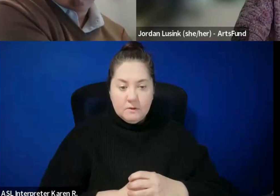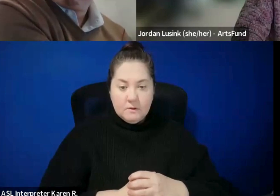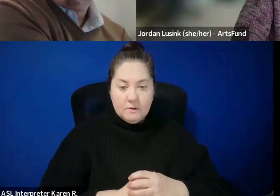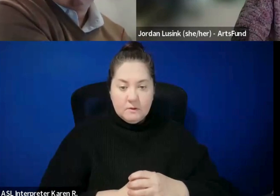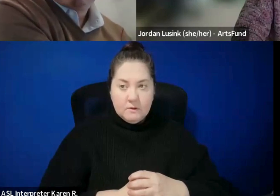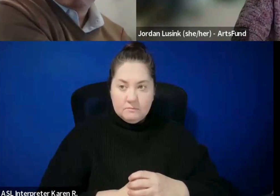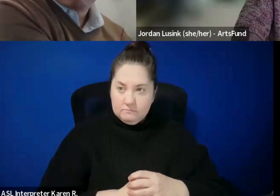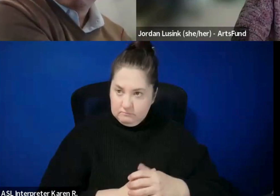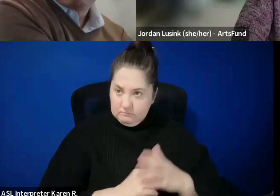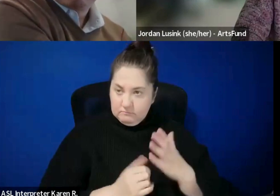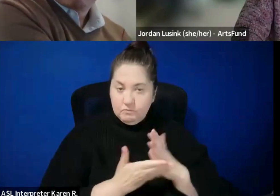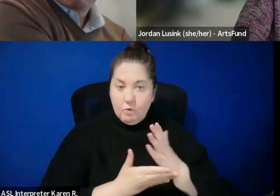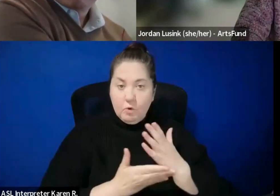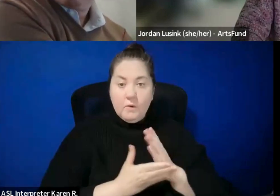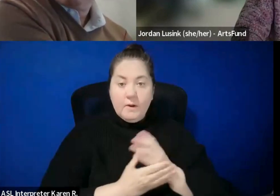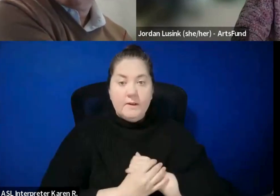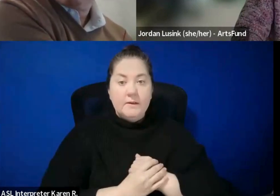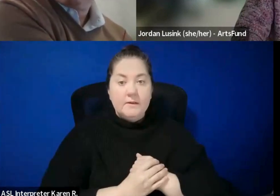All right.